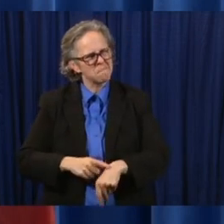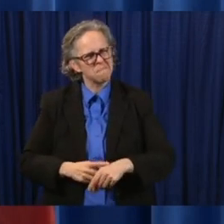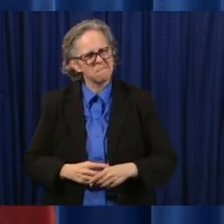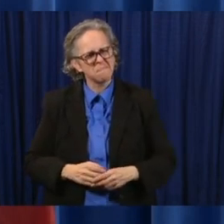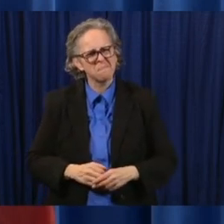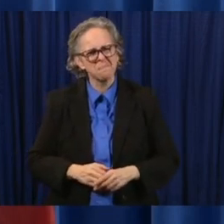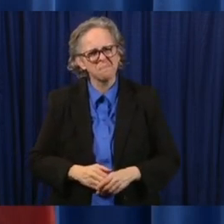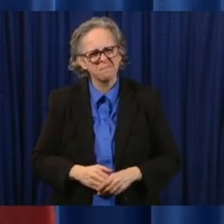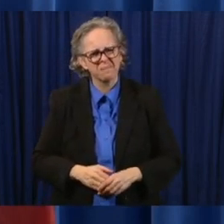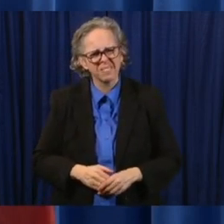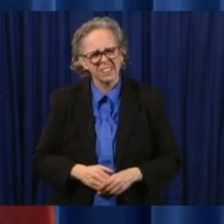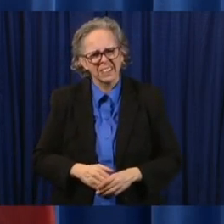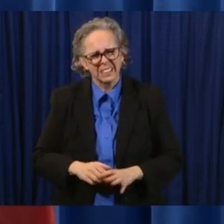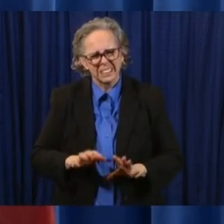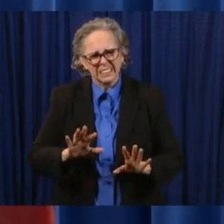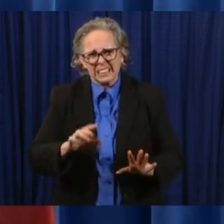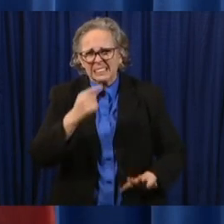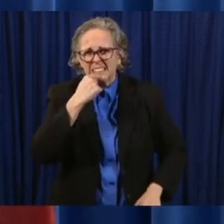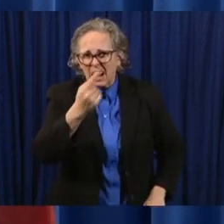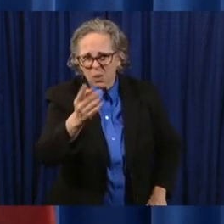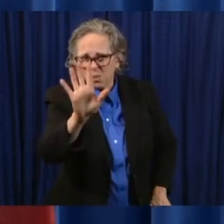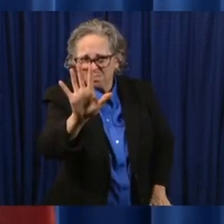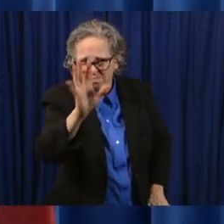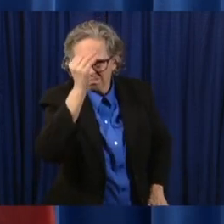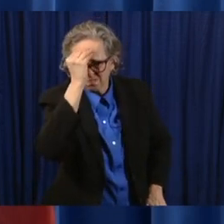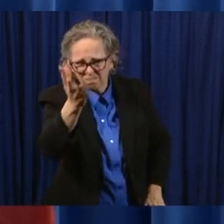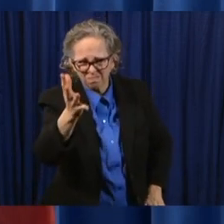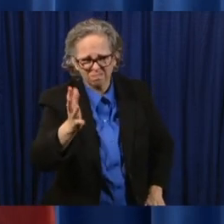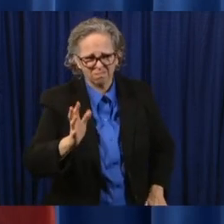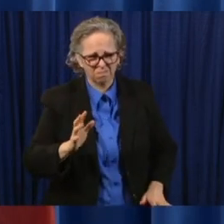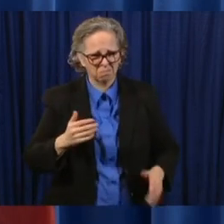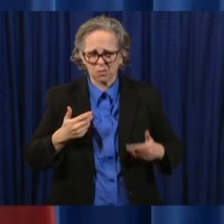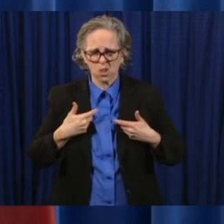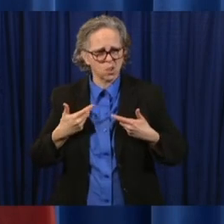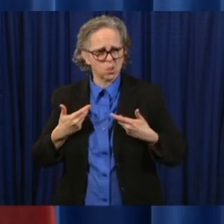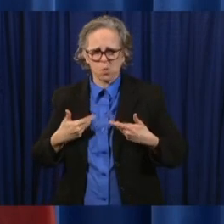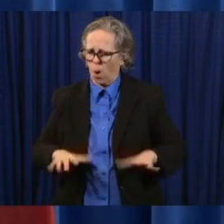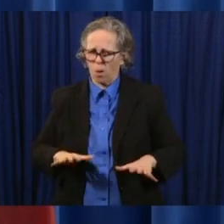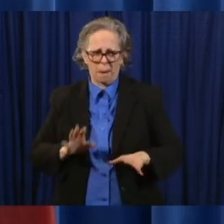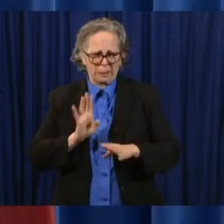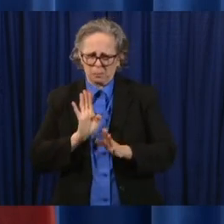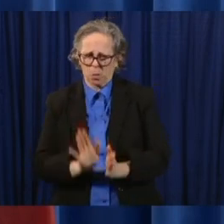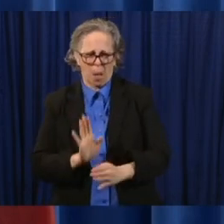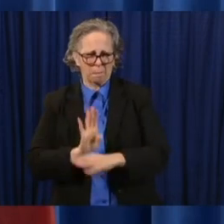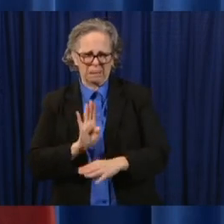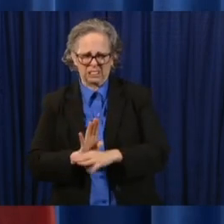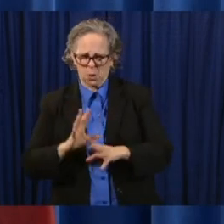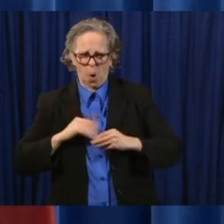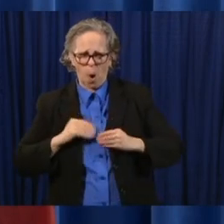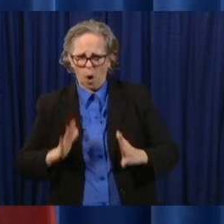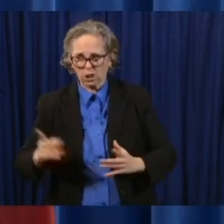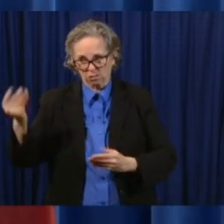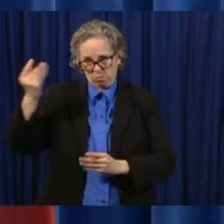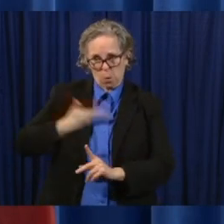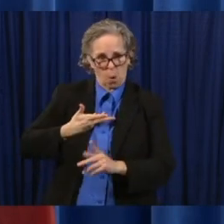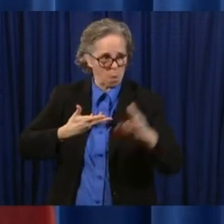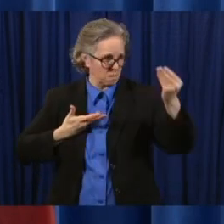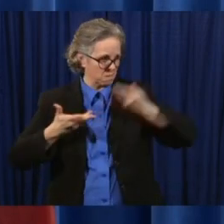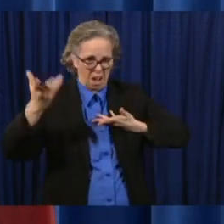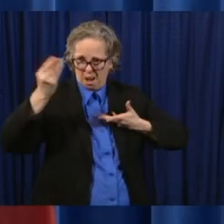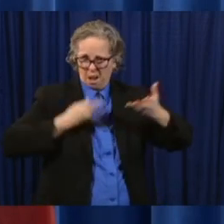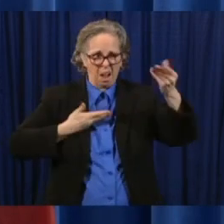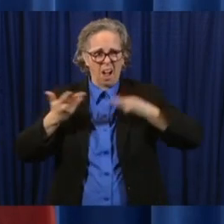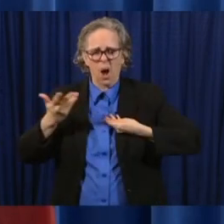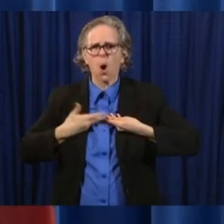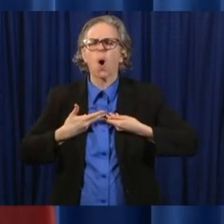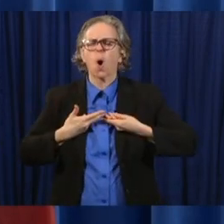what small business men and women have told me. And they've told me all the things that you just heard. But one of the things they've told